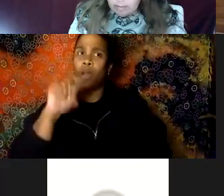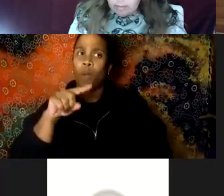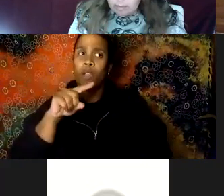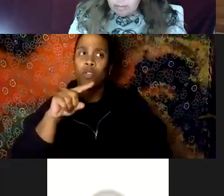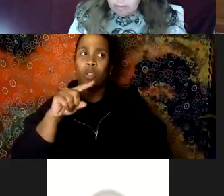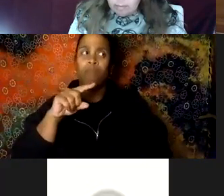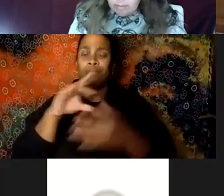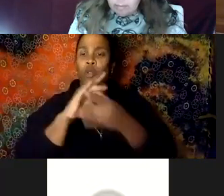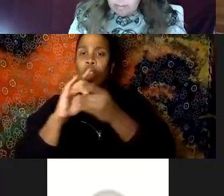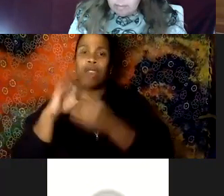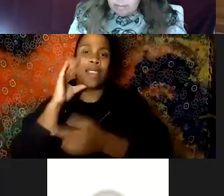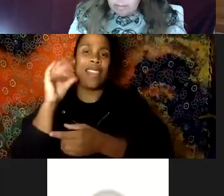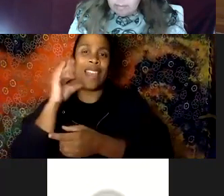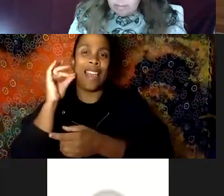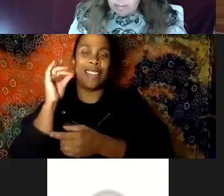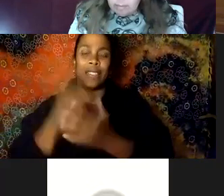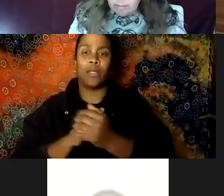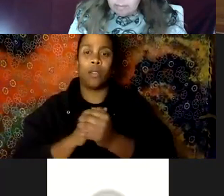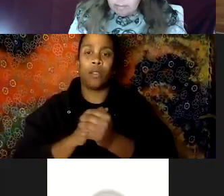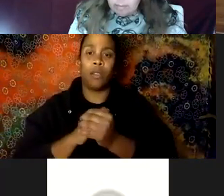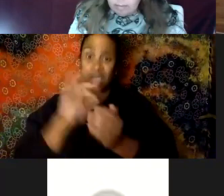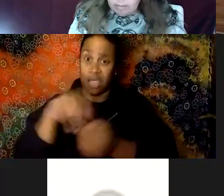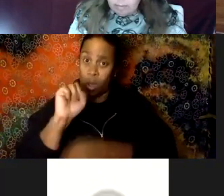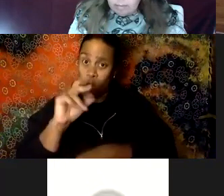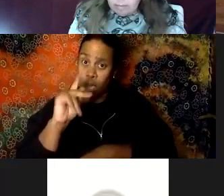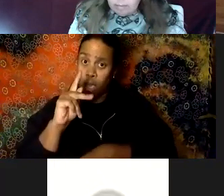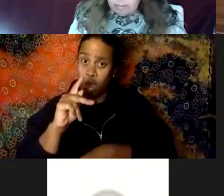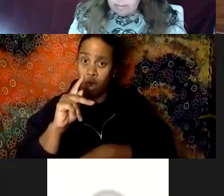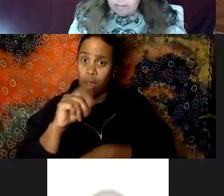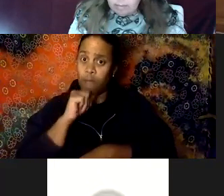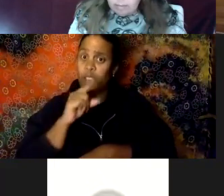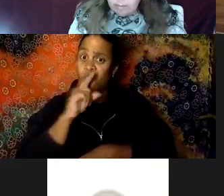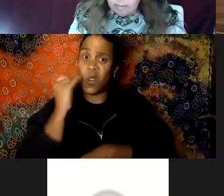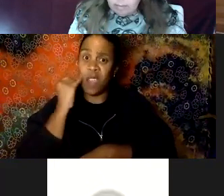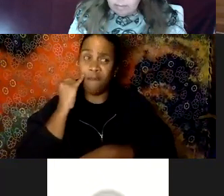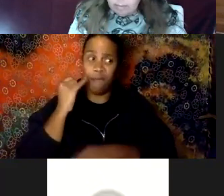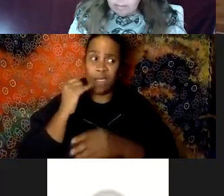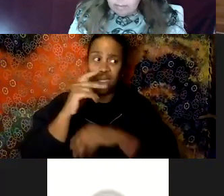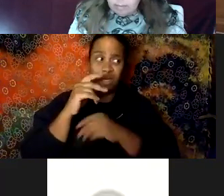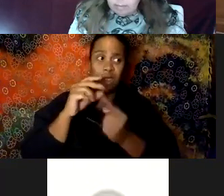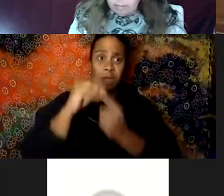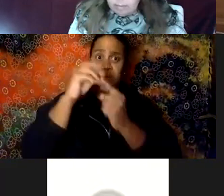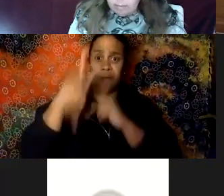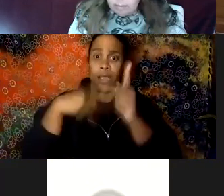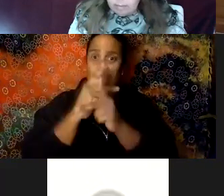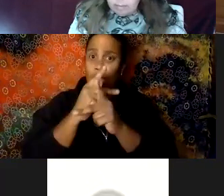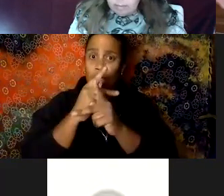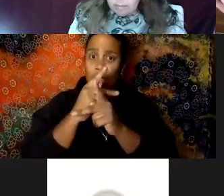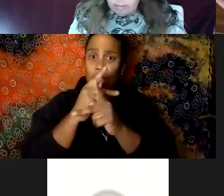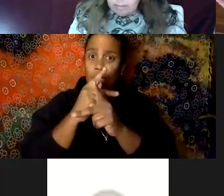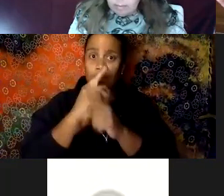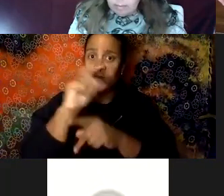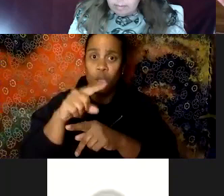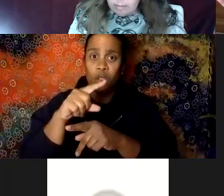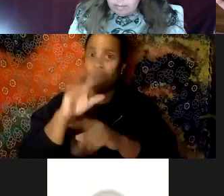cat-based, actually. Is that okay? I don't know if there's like a specific kind of question we're supposed to ask. No, you can ask